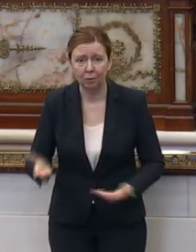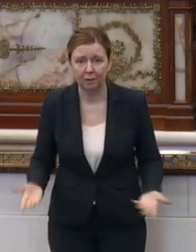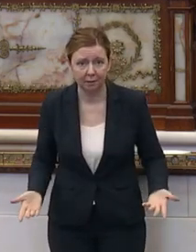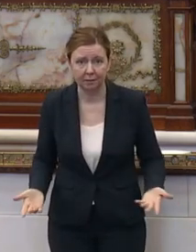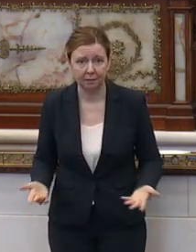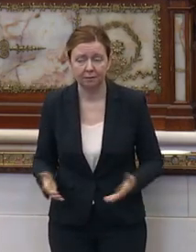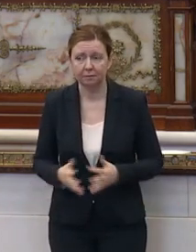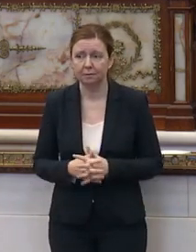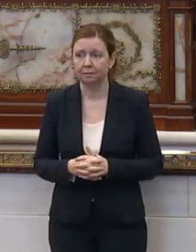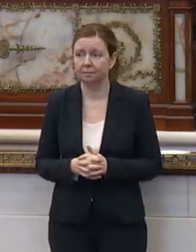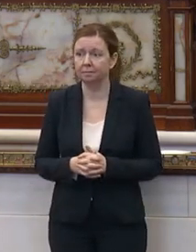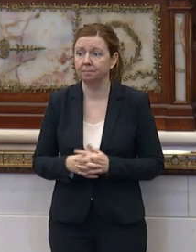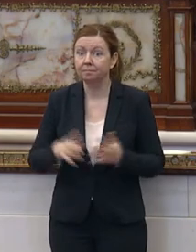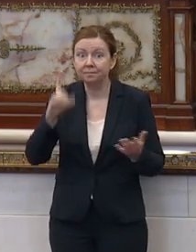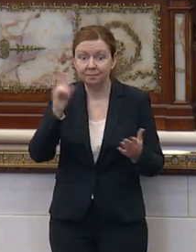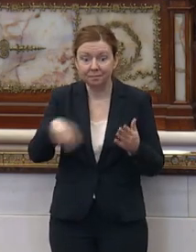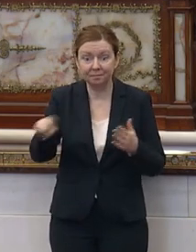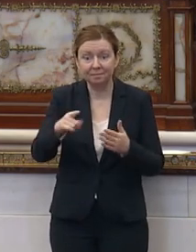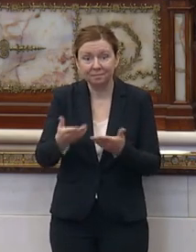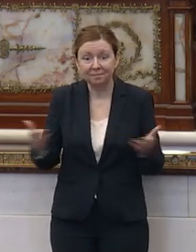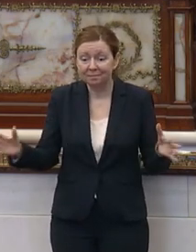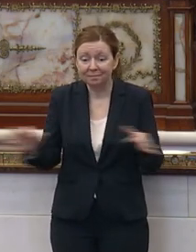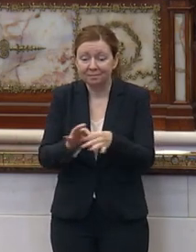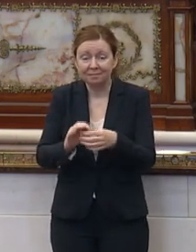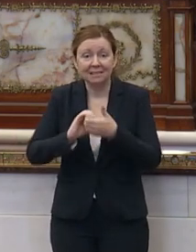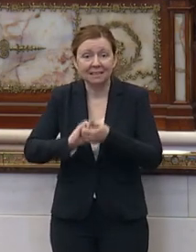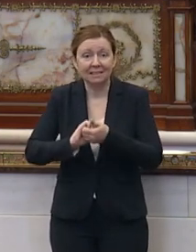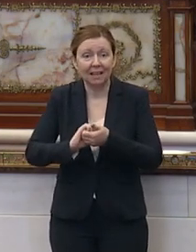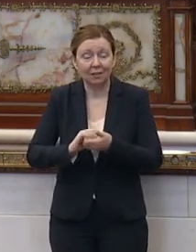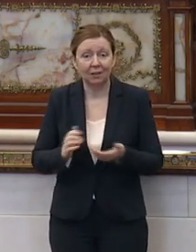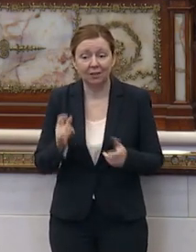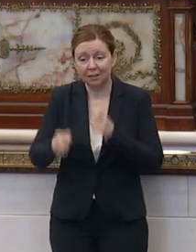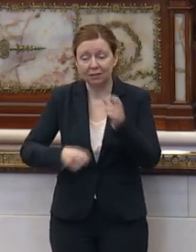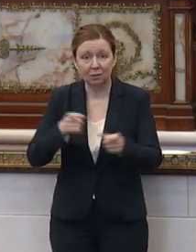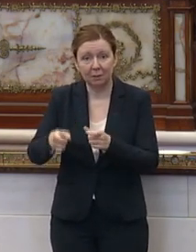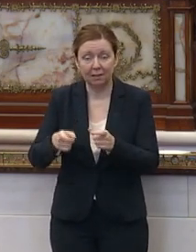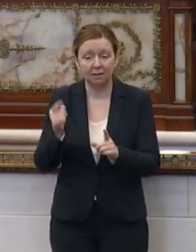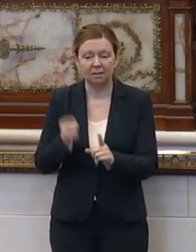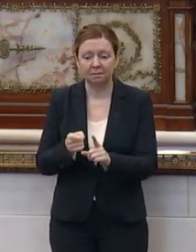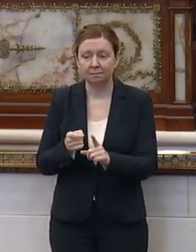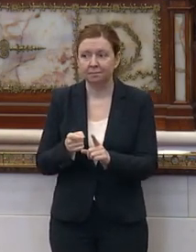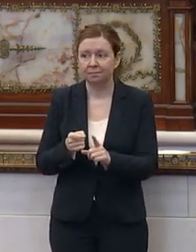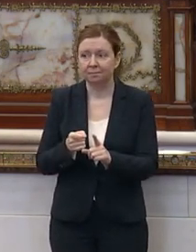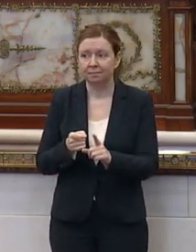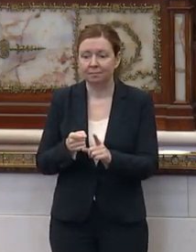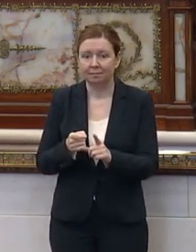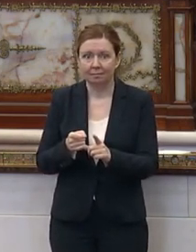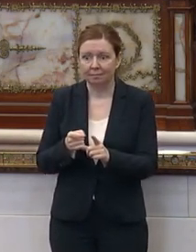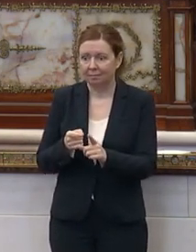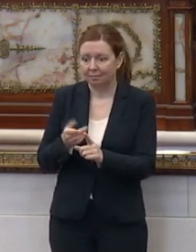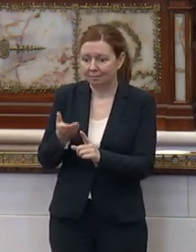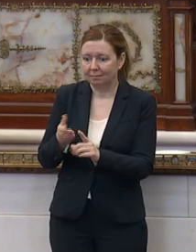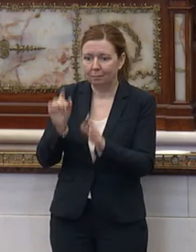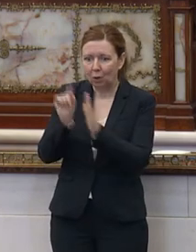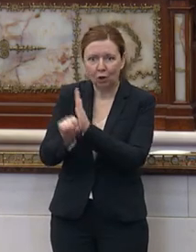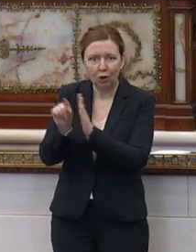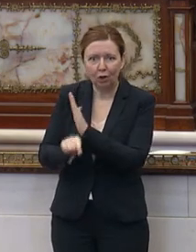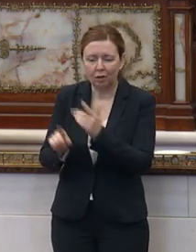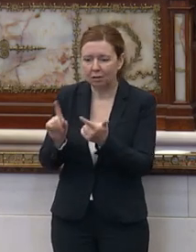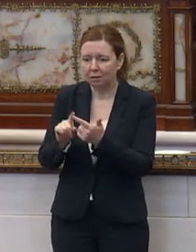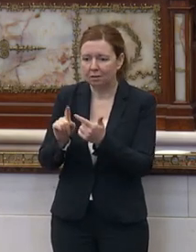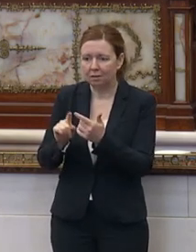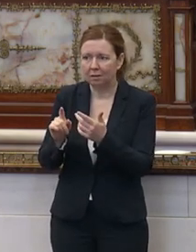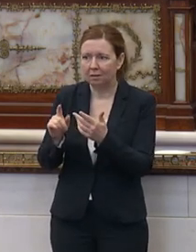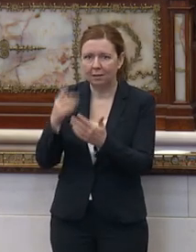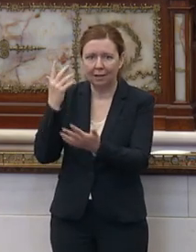Philadelphia. Because those things go together, contributing to the end product, which is murder